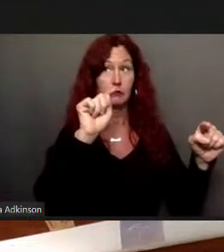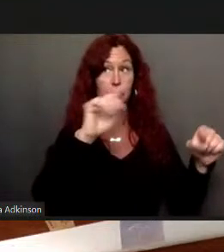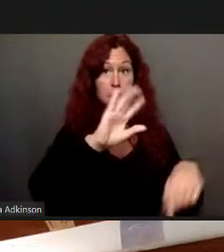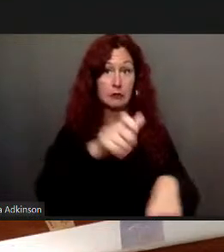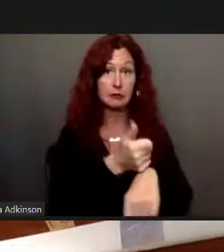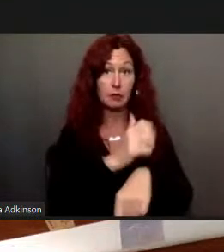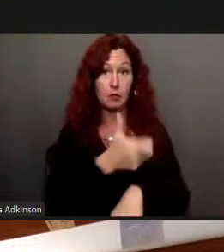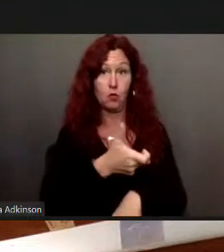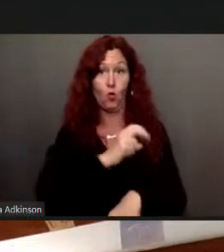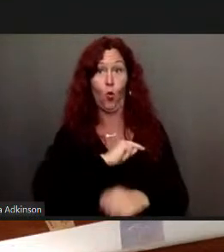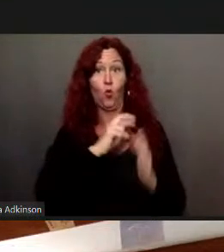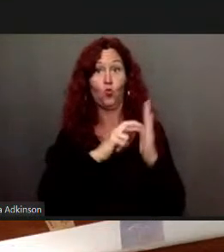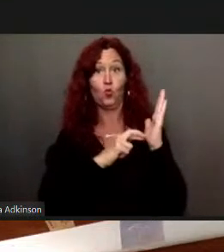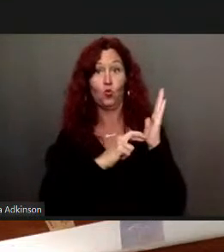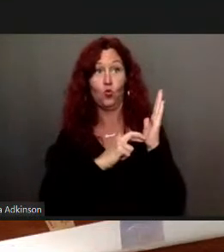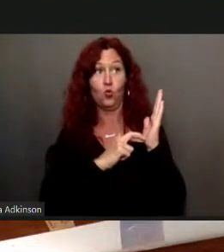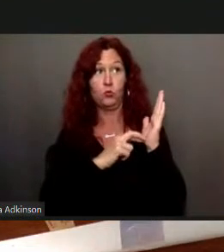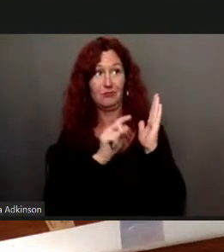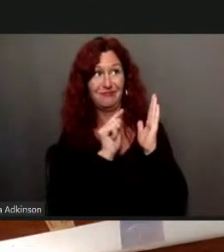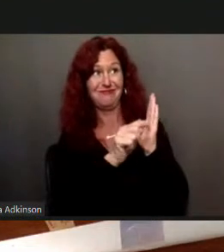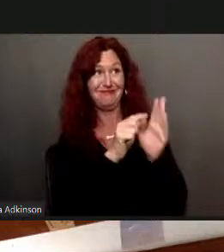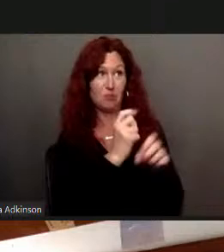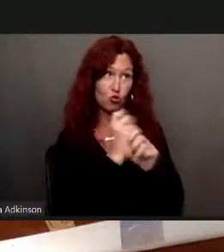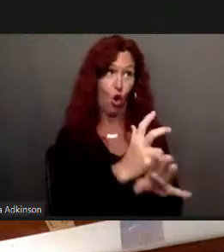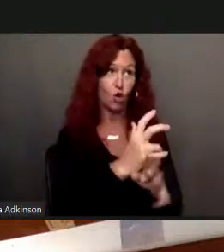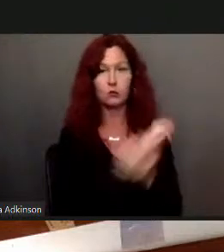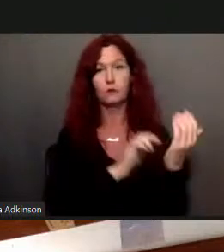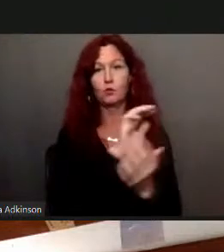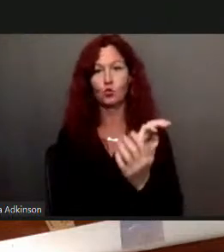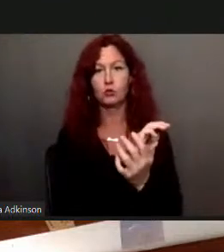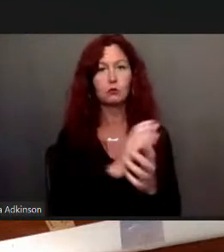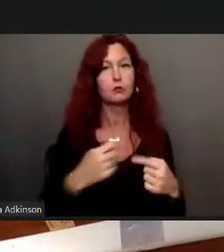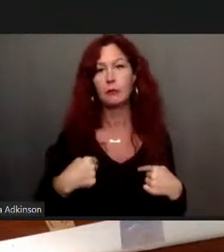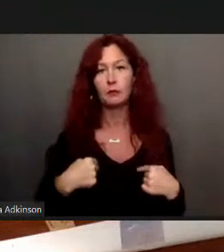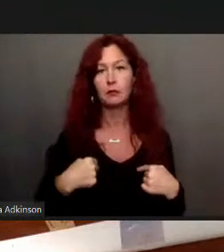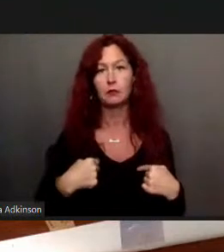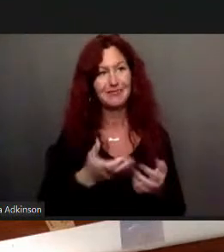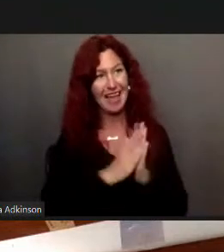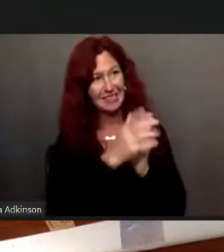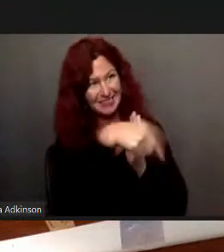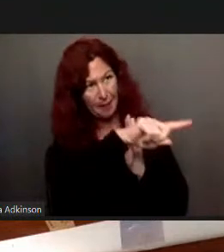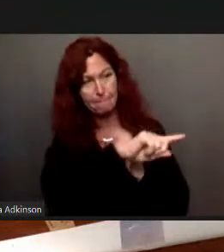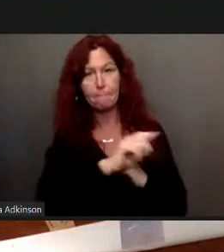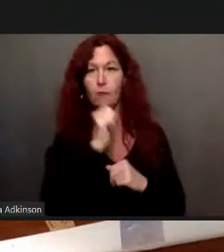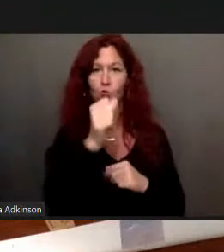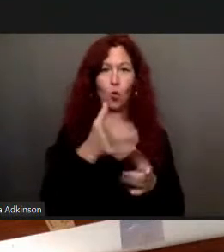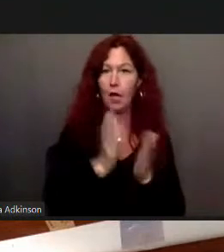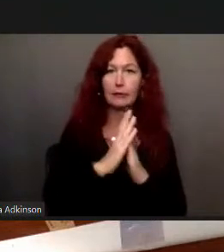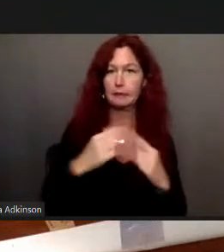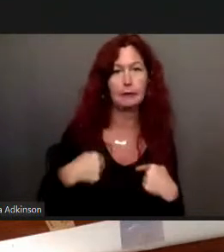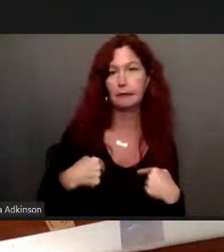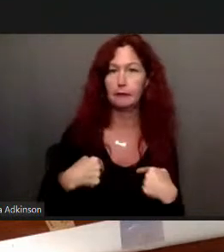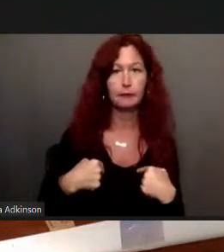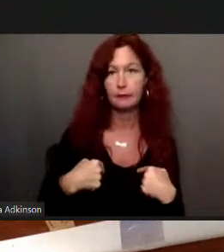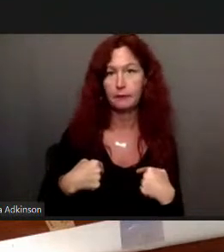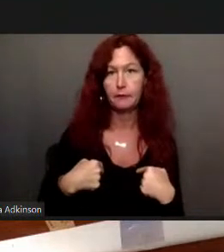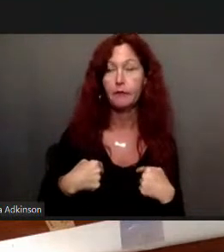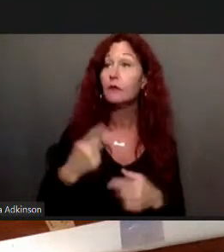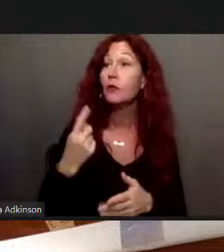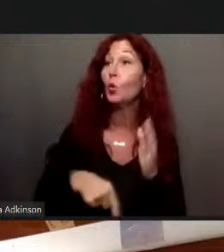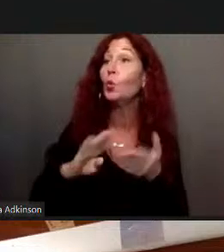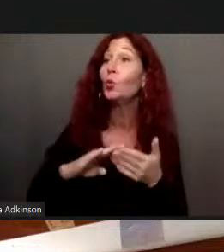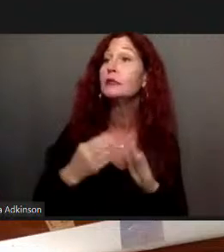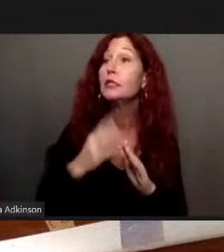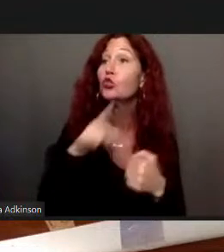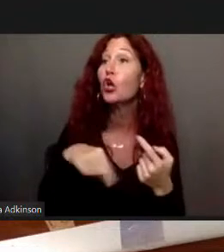are cities that want to do their own thing. They're the ones that are causing the confusion. Go talk to their leaders. Any cities in particular you're talking about?